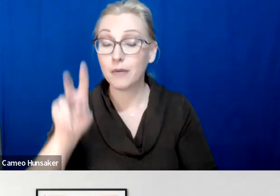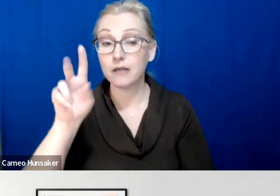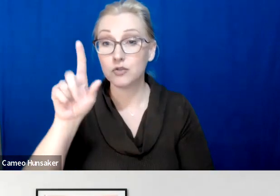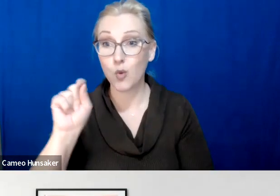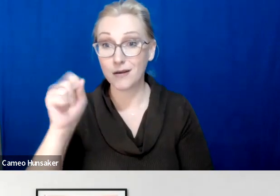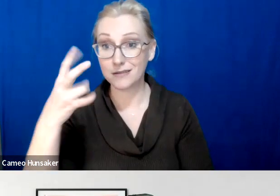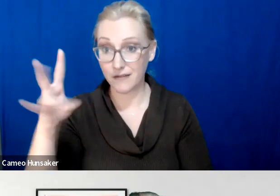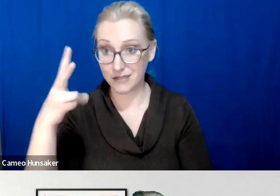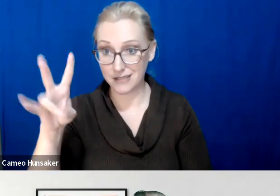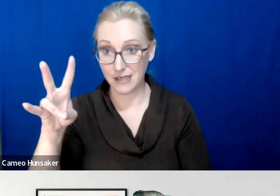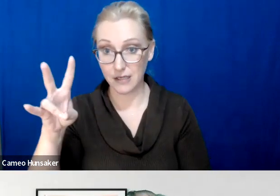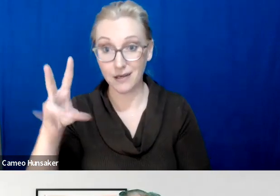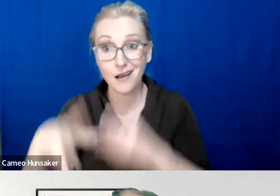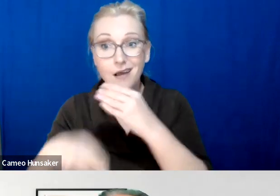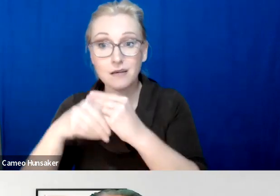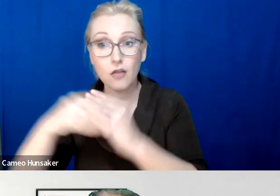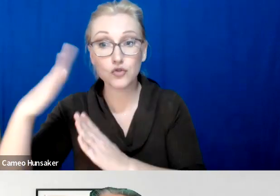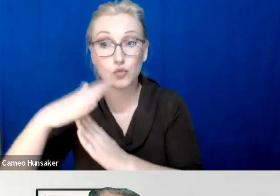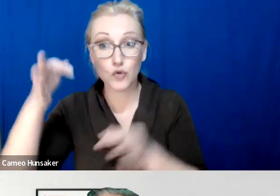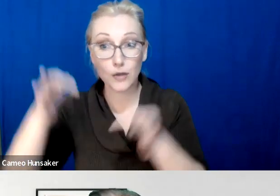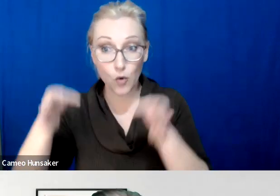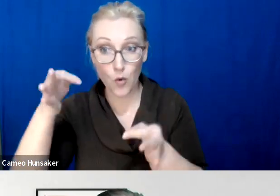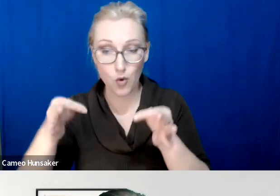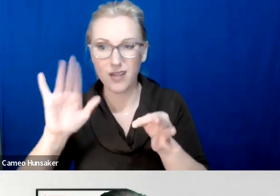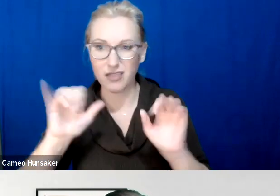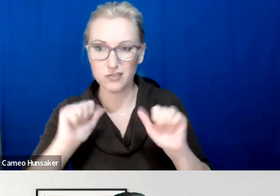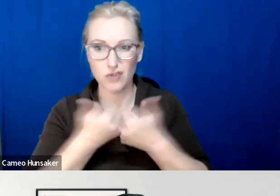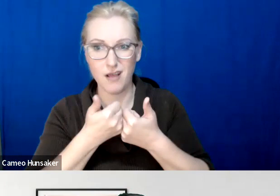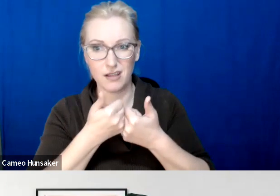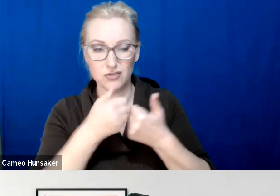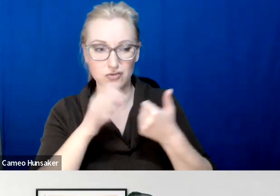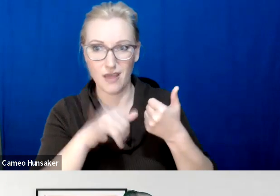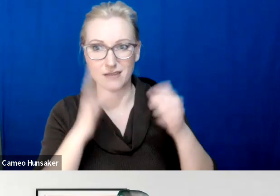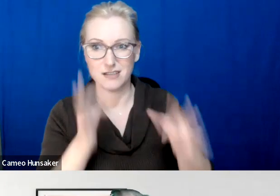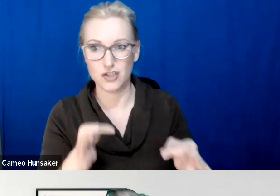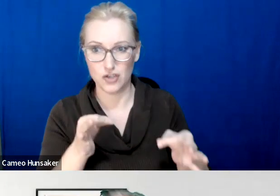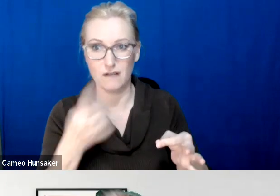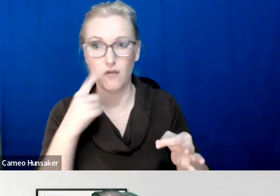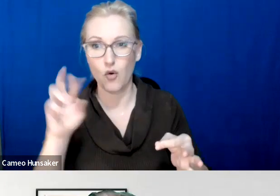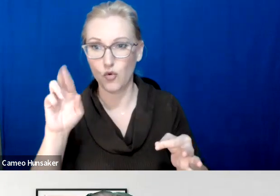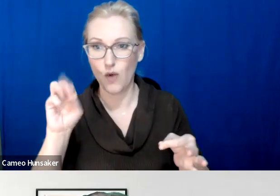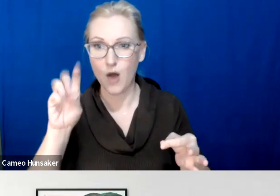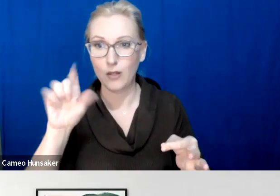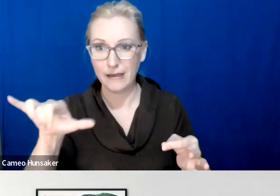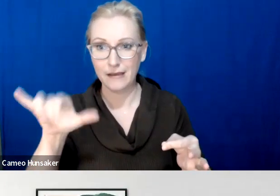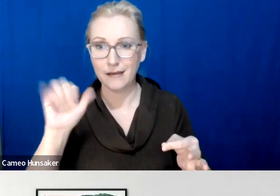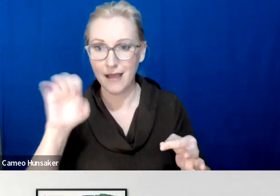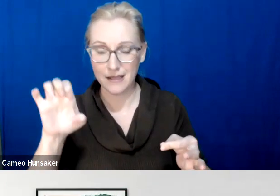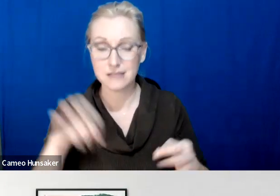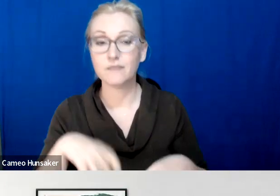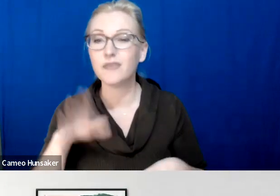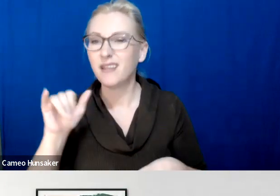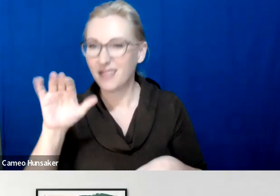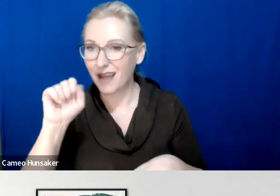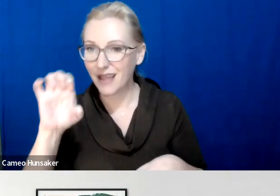of challenged that standard under Rowley. And that case was called Andrew F. And it wasn't about a